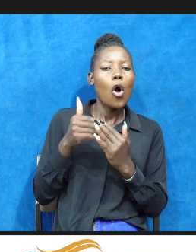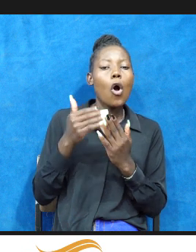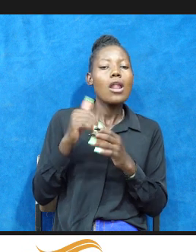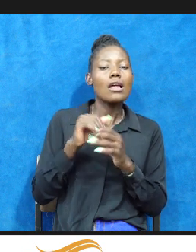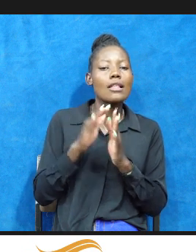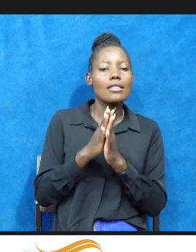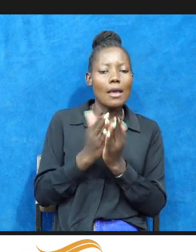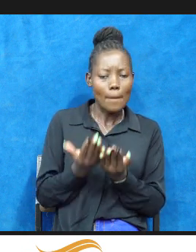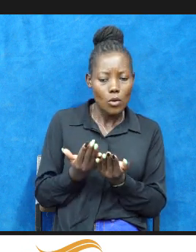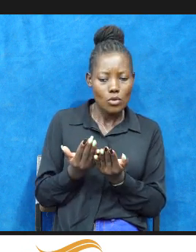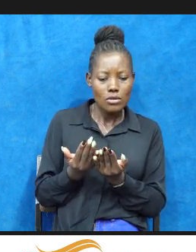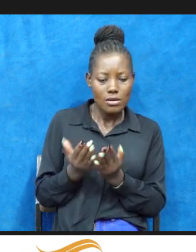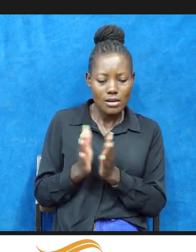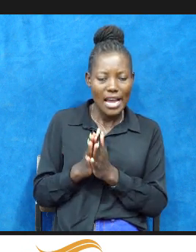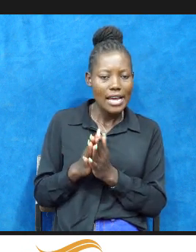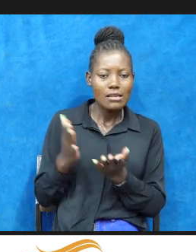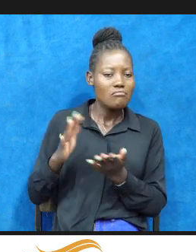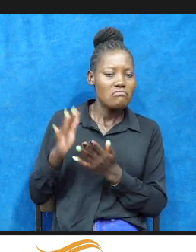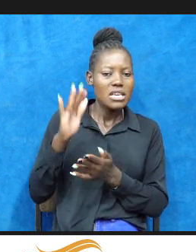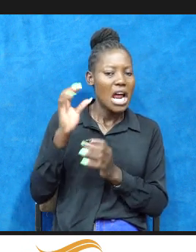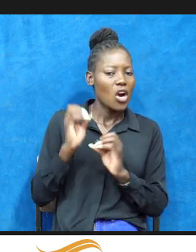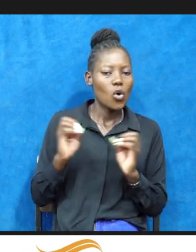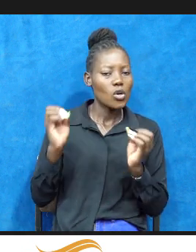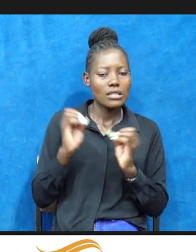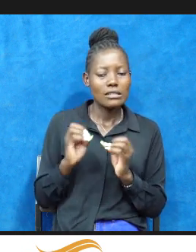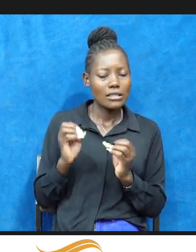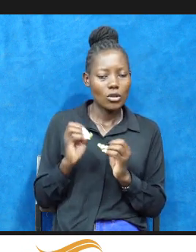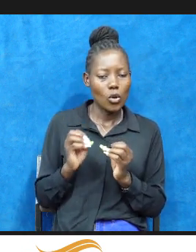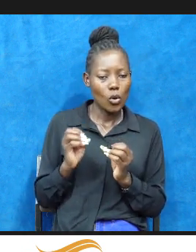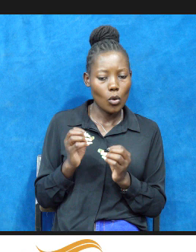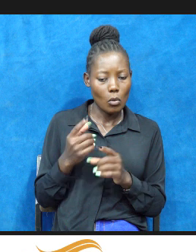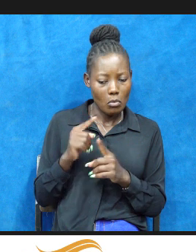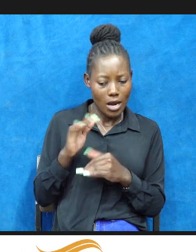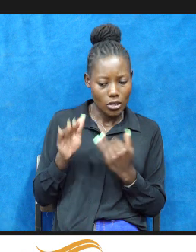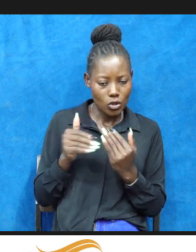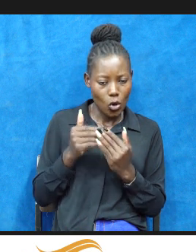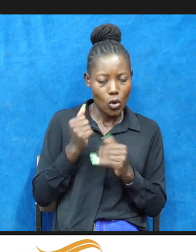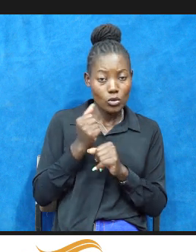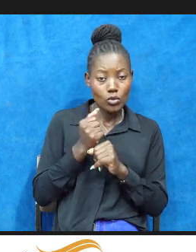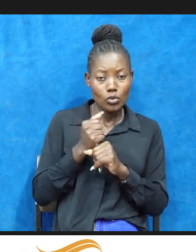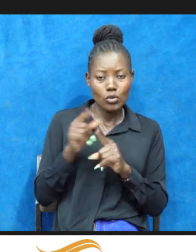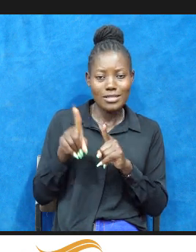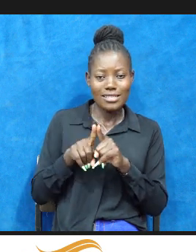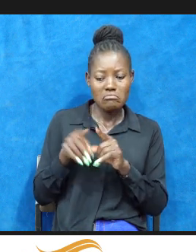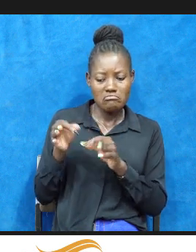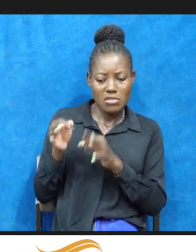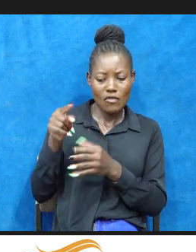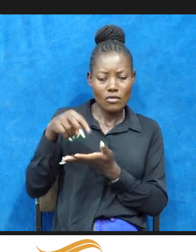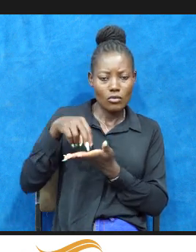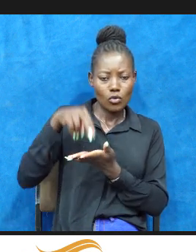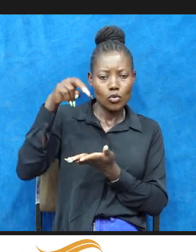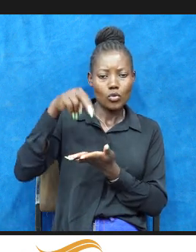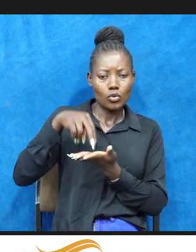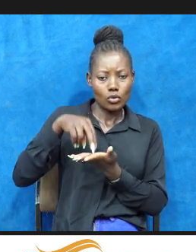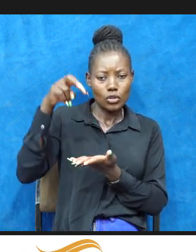there is no magic plyo drill or plyometric drill. They all do the same thing. It doesn't matter if you jump over a cone